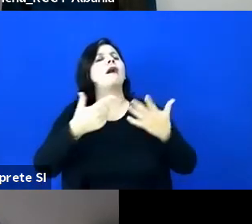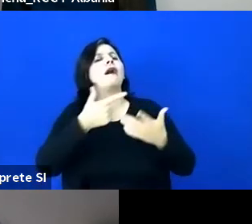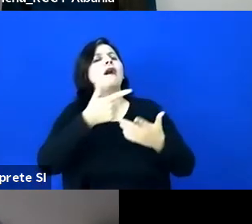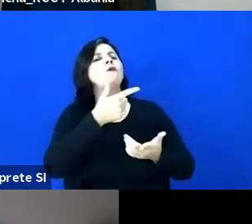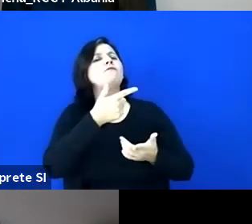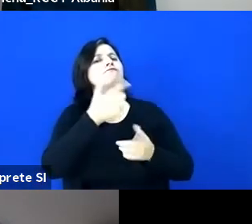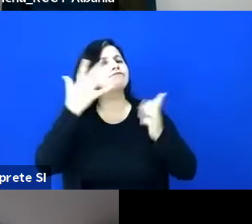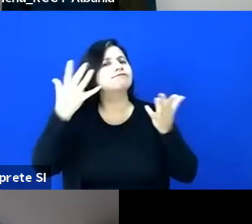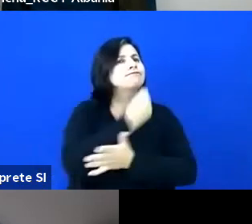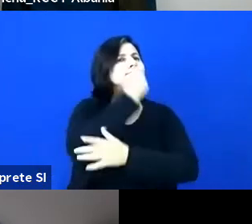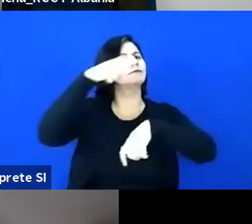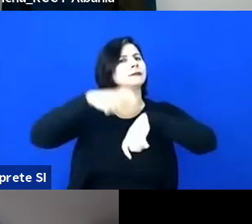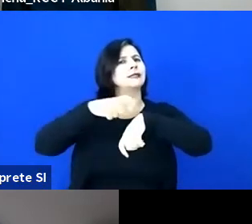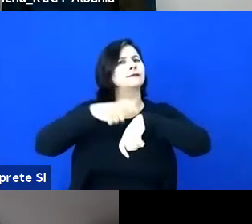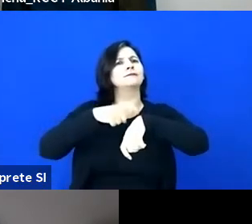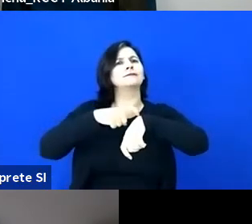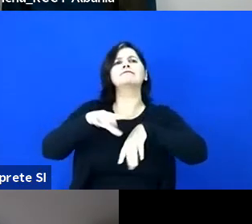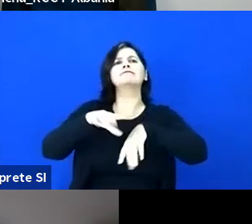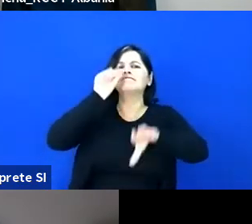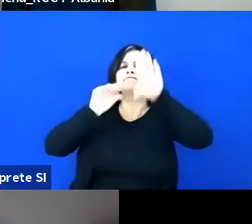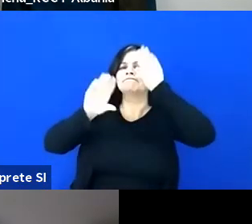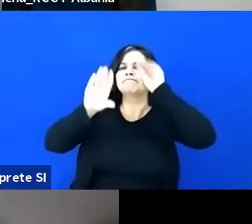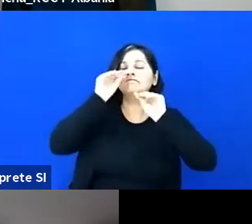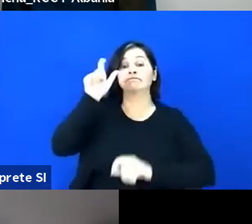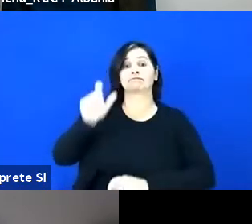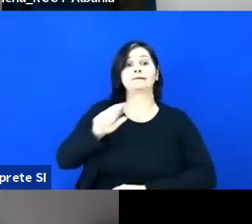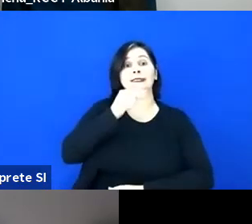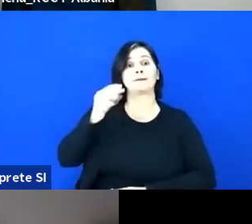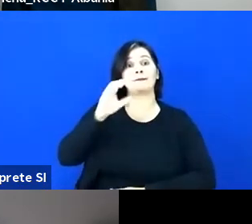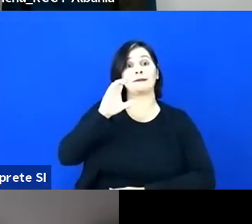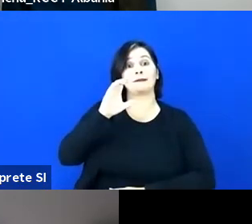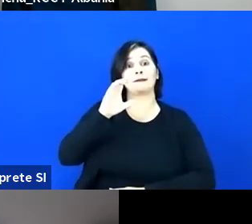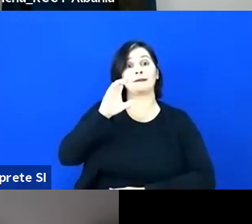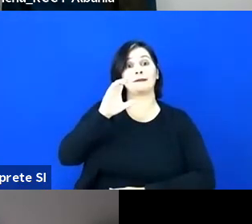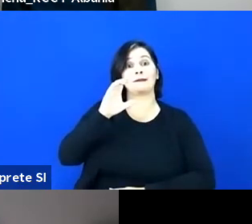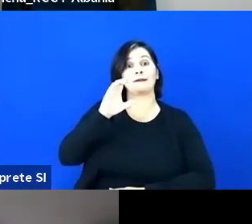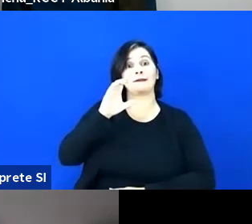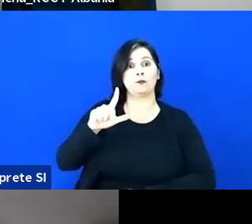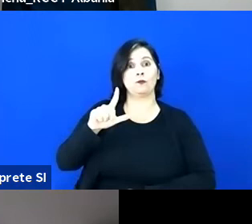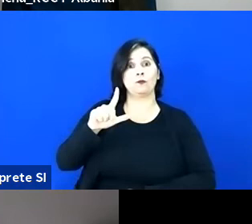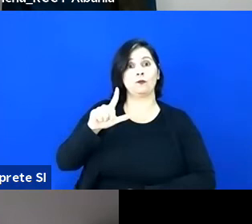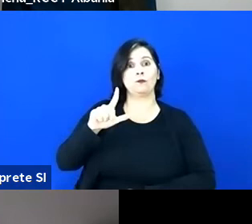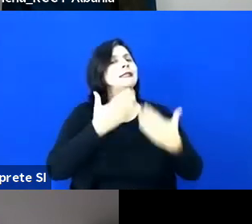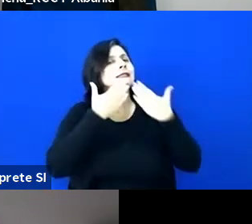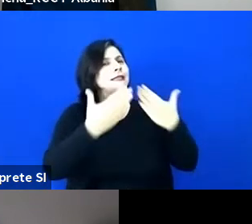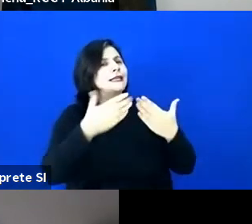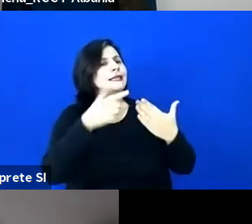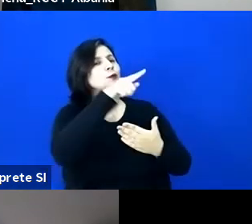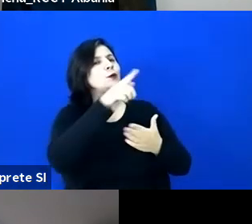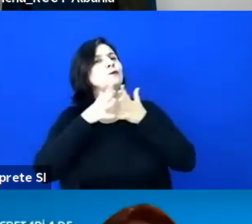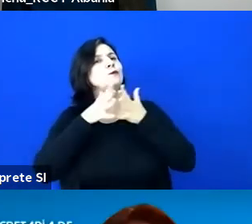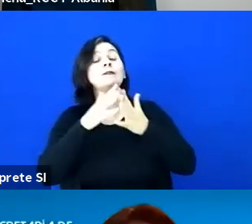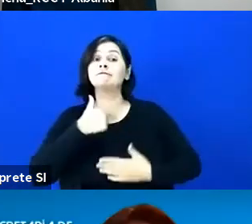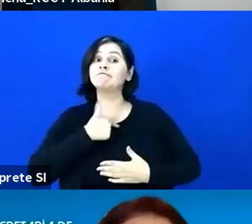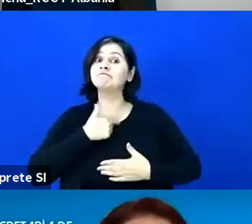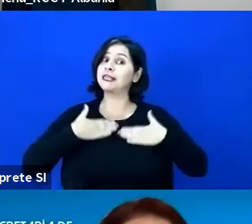it's really a joy to listen to all of you with very important statements. And I'm